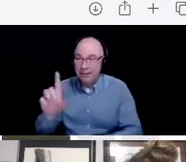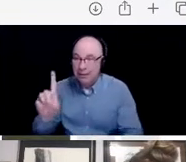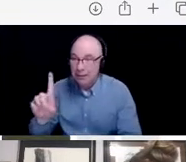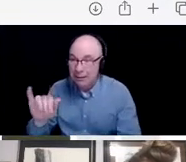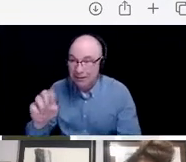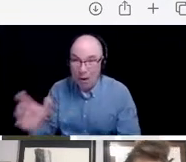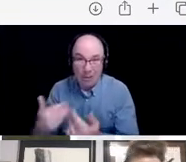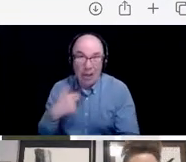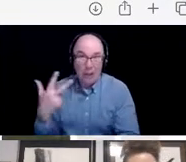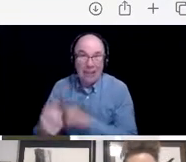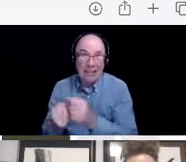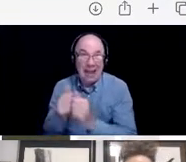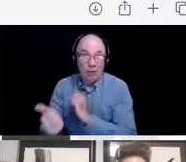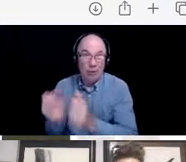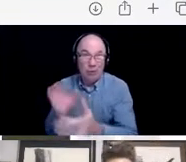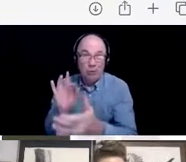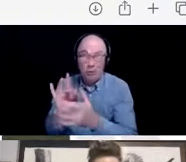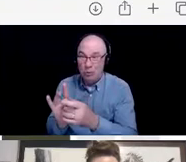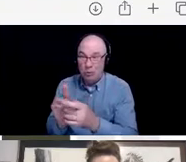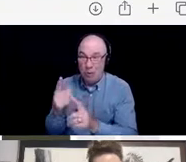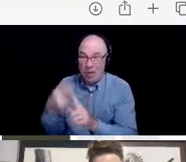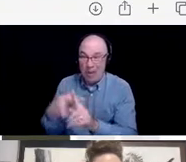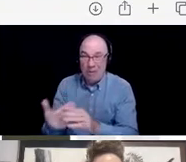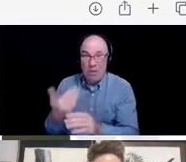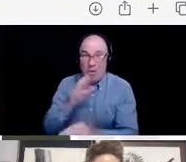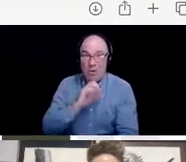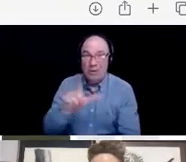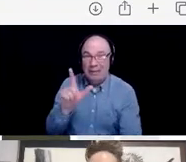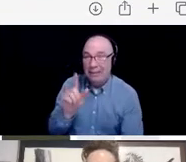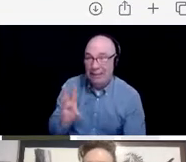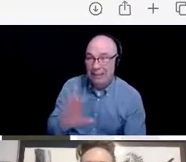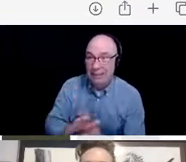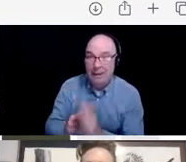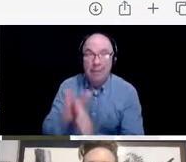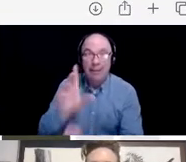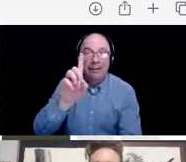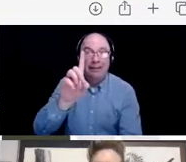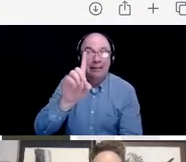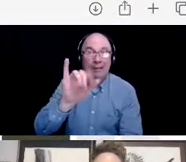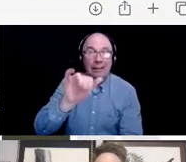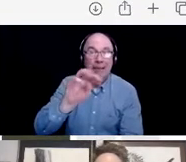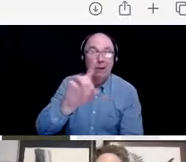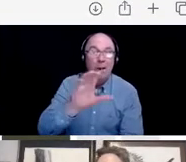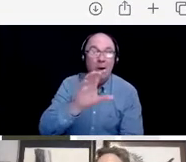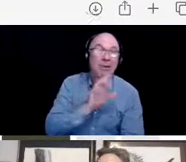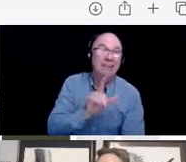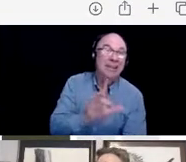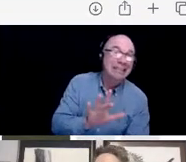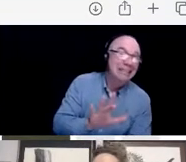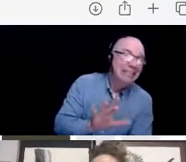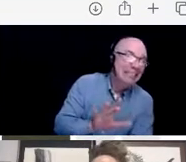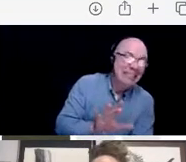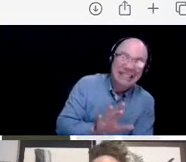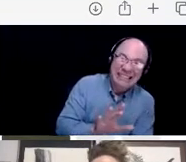almost 3 years after joining, the month before I turned 26. So I get to say I was diamond at 25. That was a massive goal for